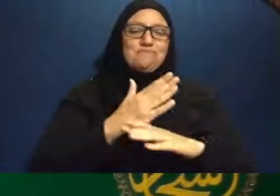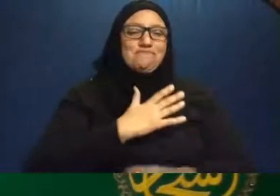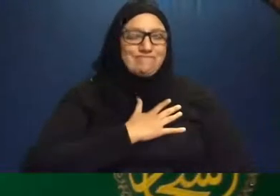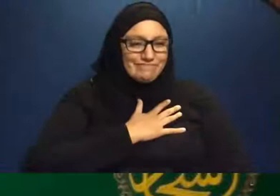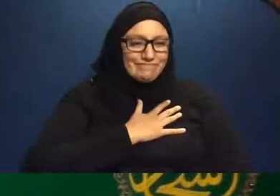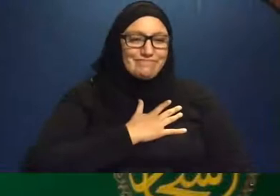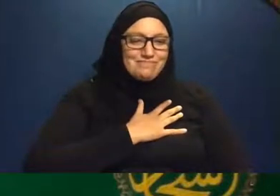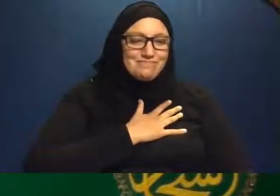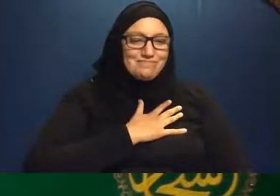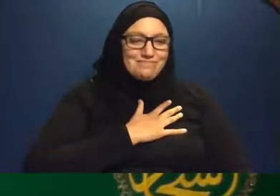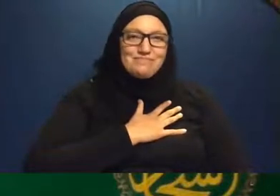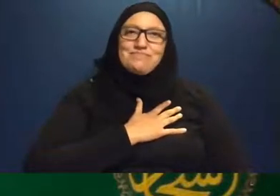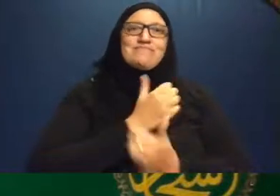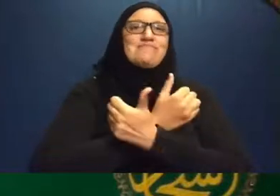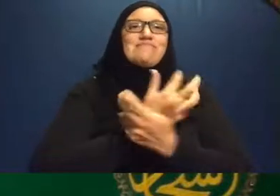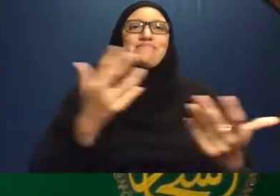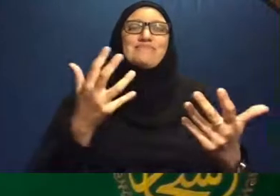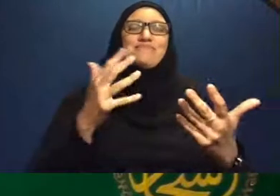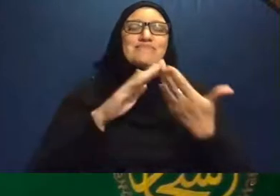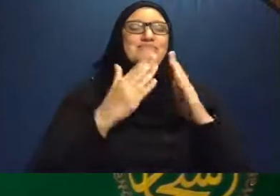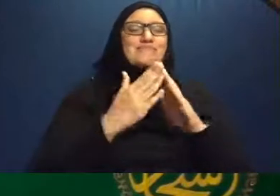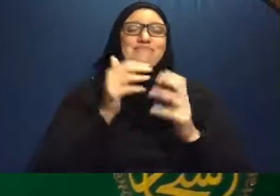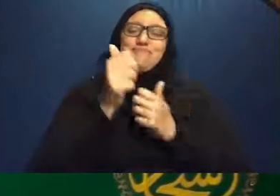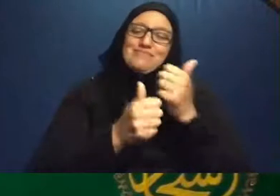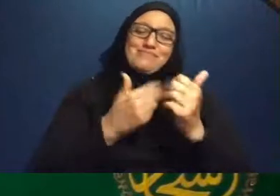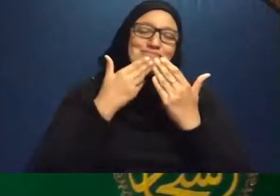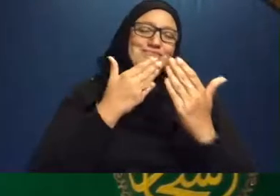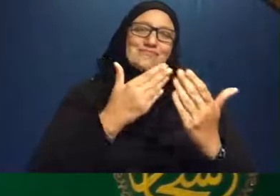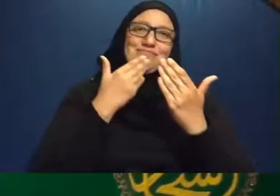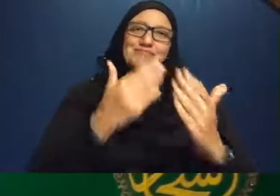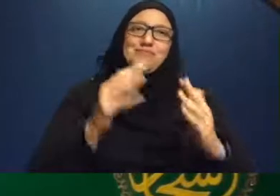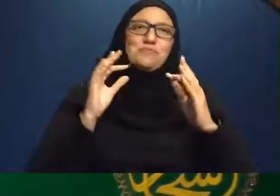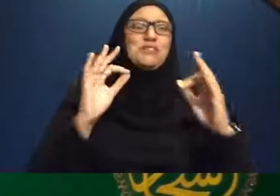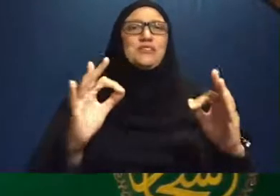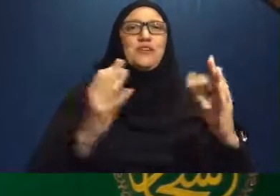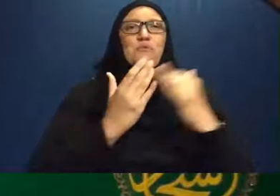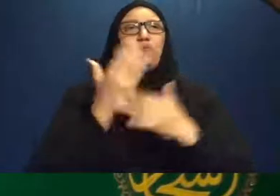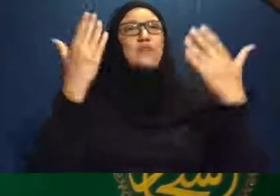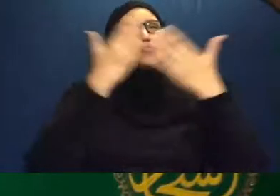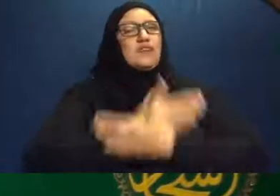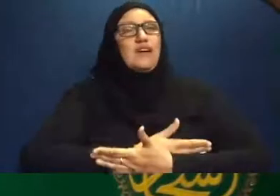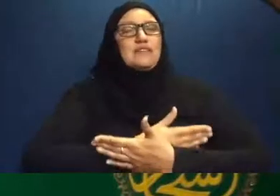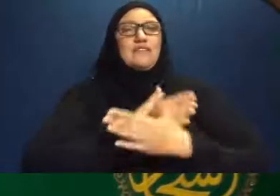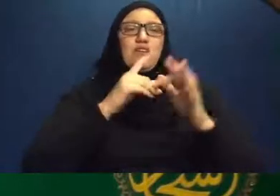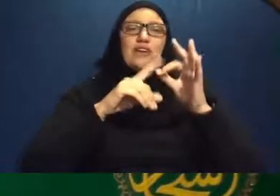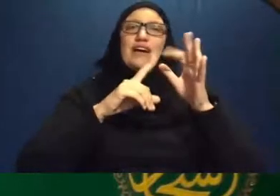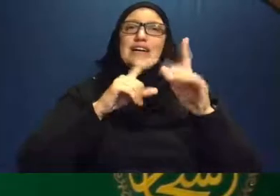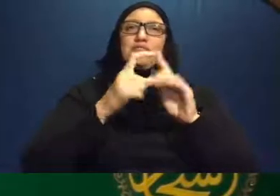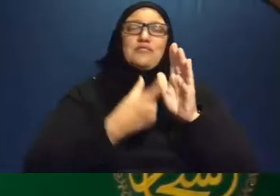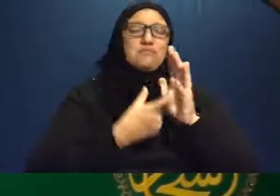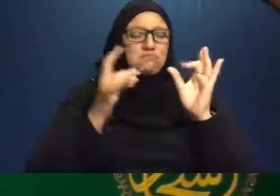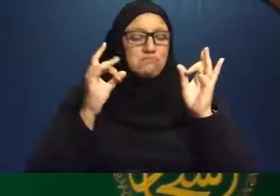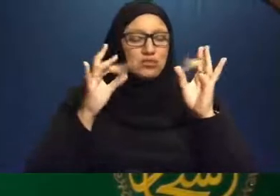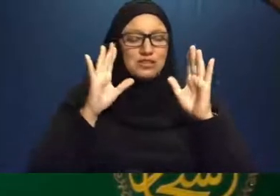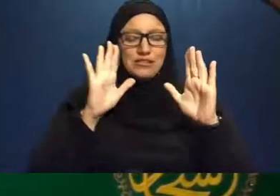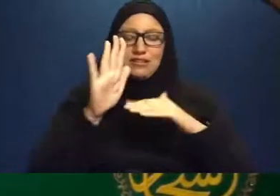Many, many members of the community have been so much impressed with her dedication, especially during the nights of Qadr. MashaAllah,